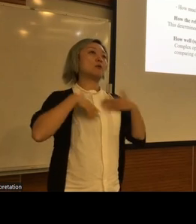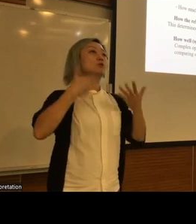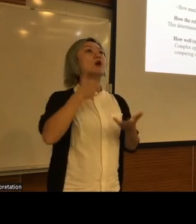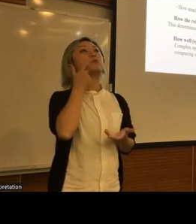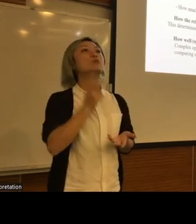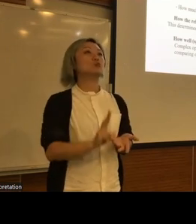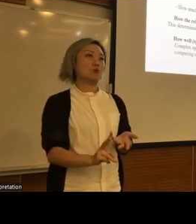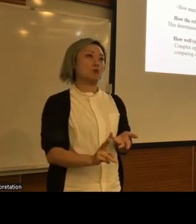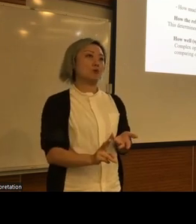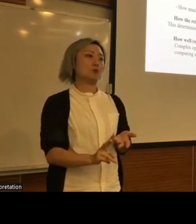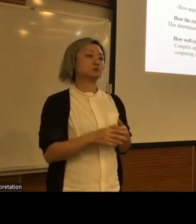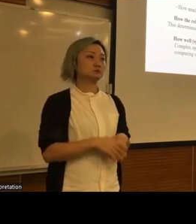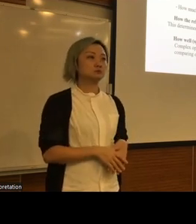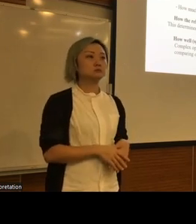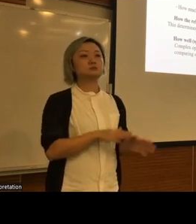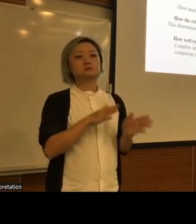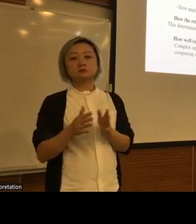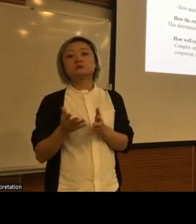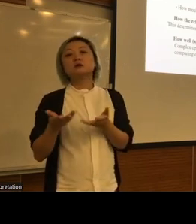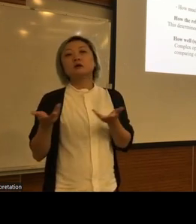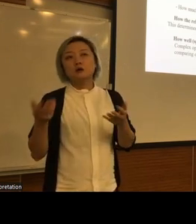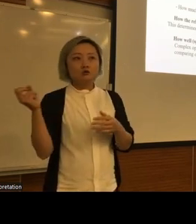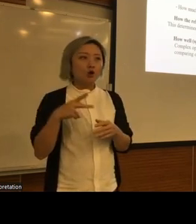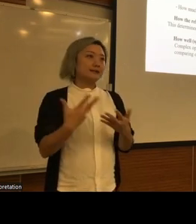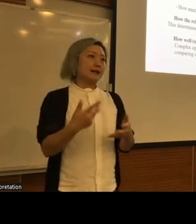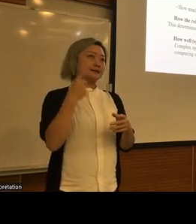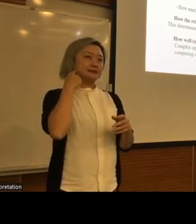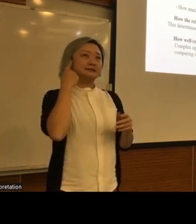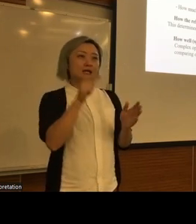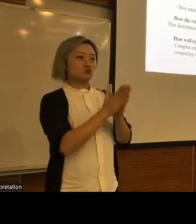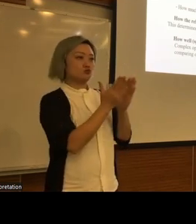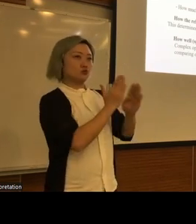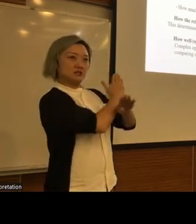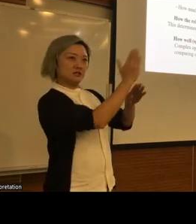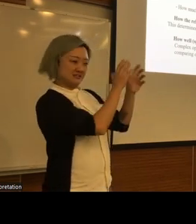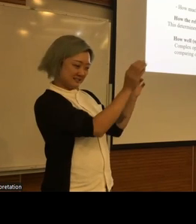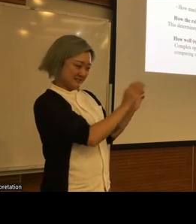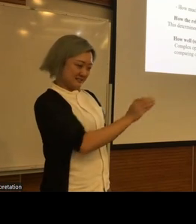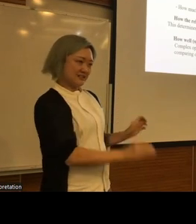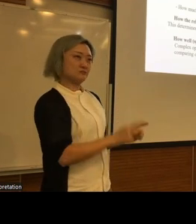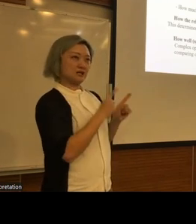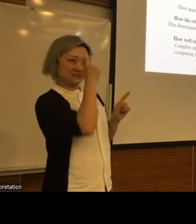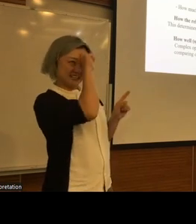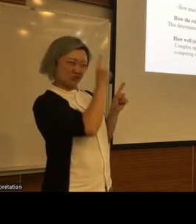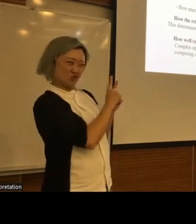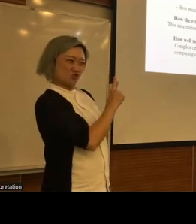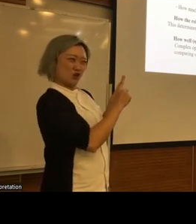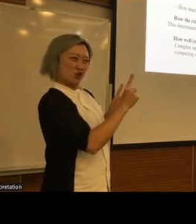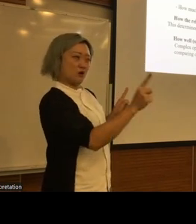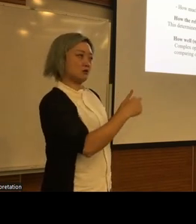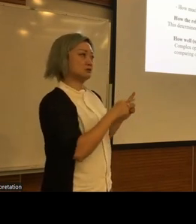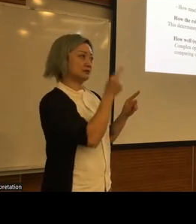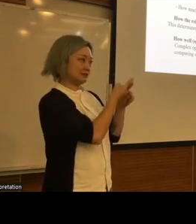It also depends probably on how long-term memory is organized. If you think